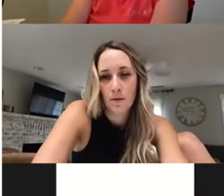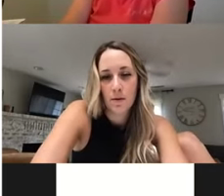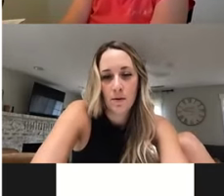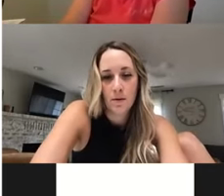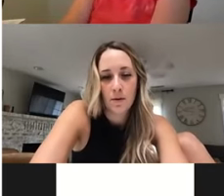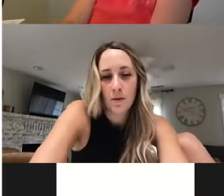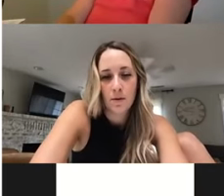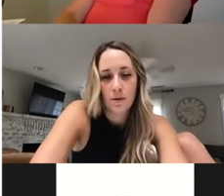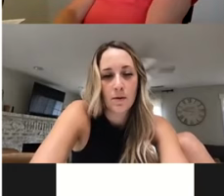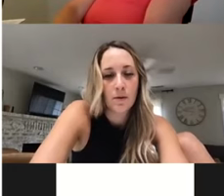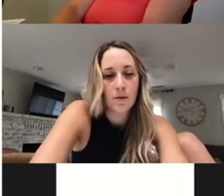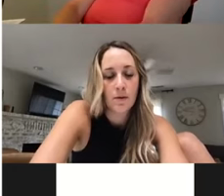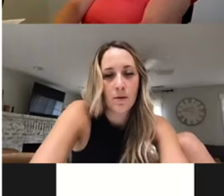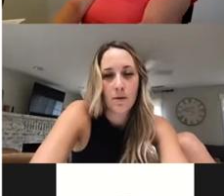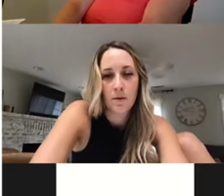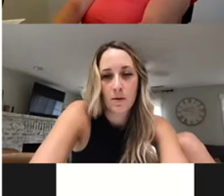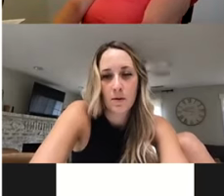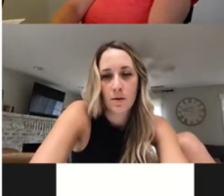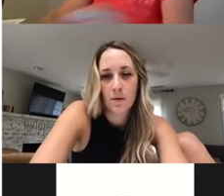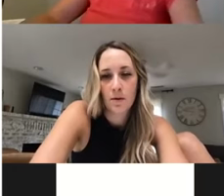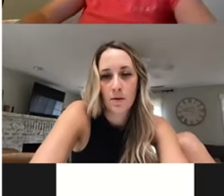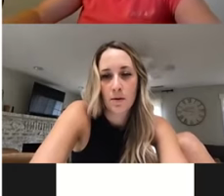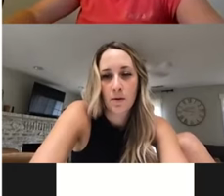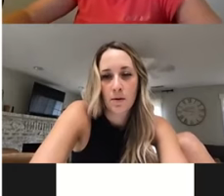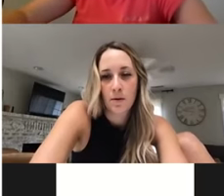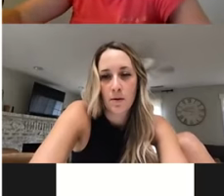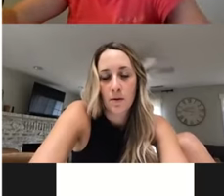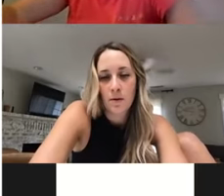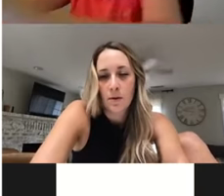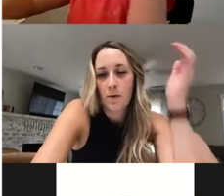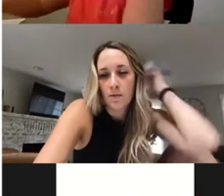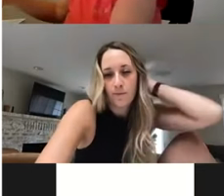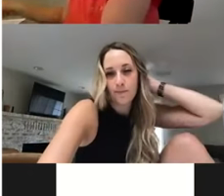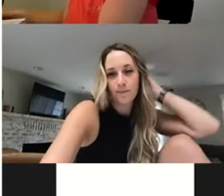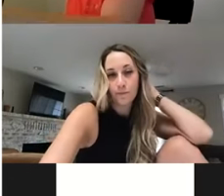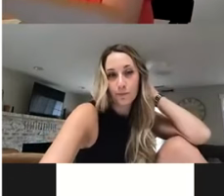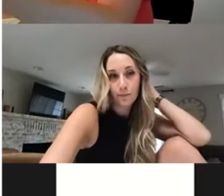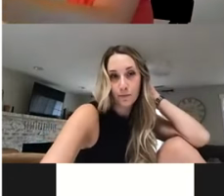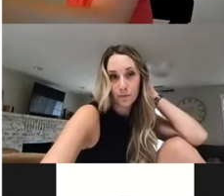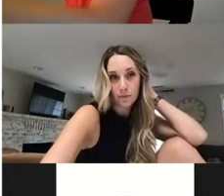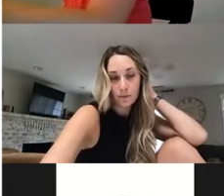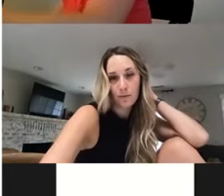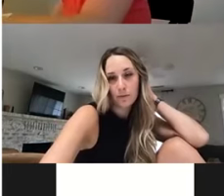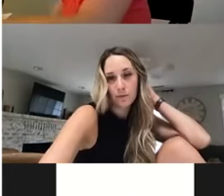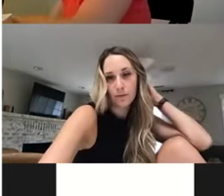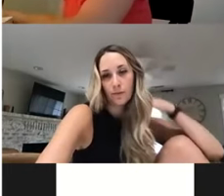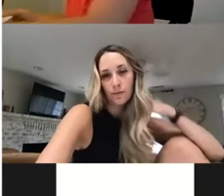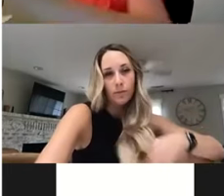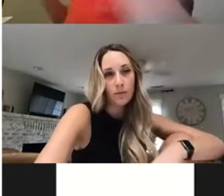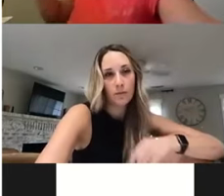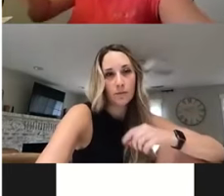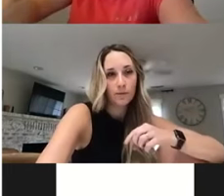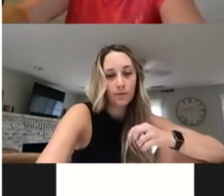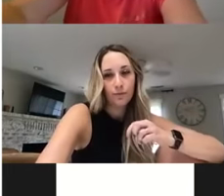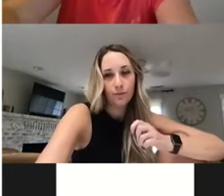bond between the two amino acids. So that is step one. We make a bond between the amino acids. Now, as we've pointed out, to make